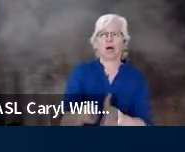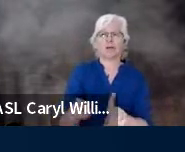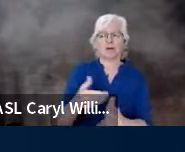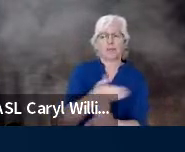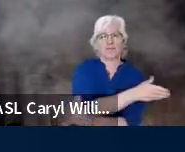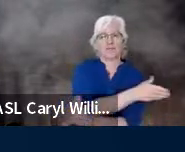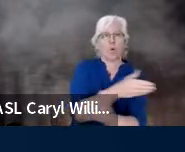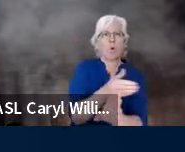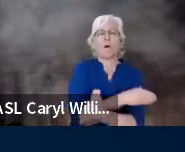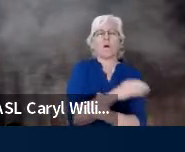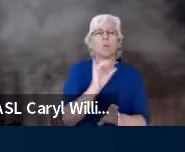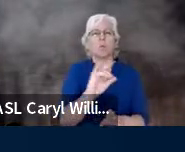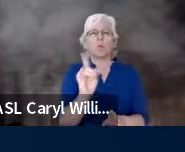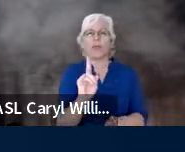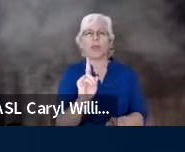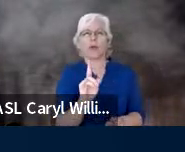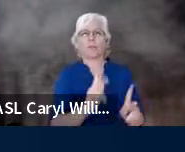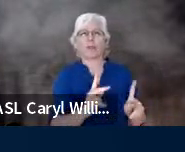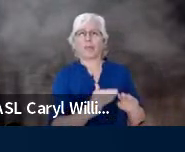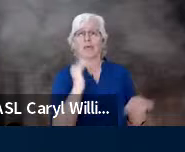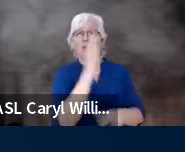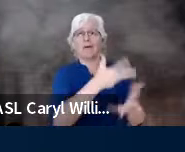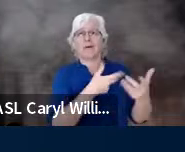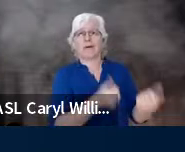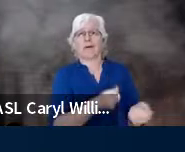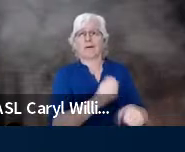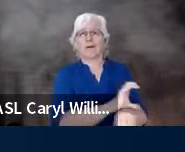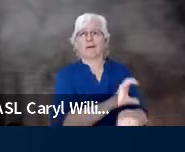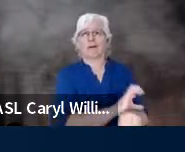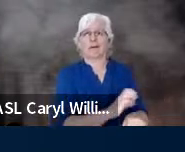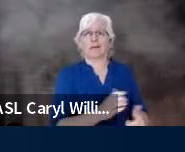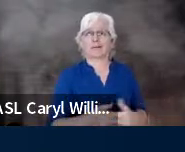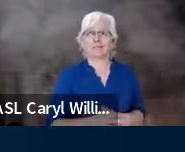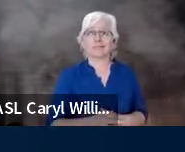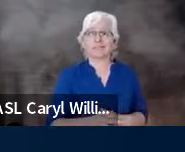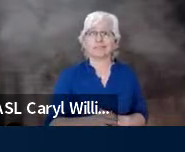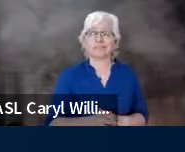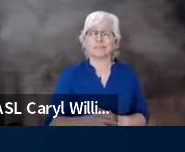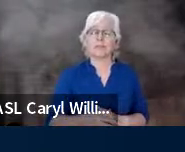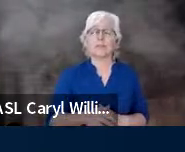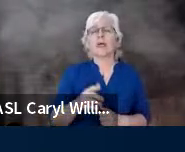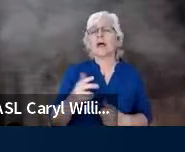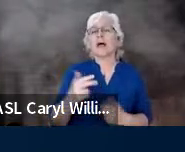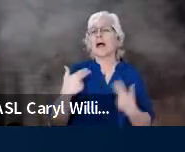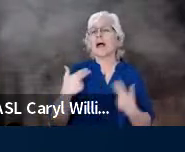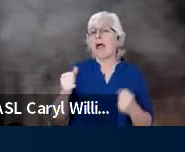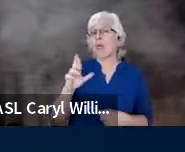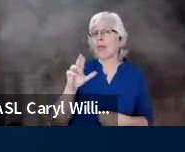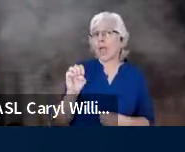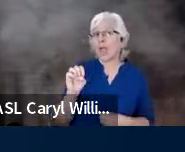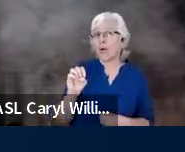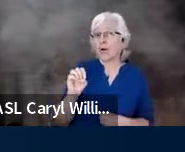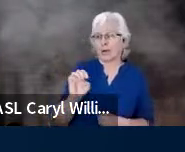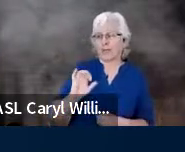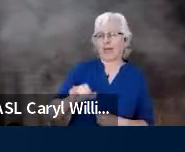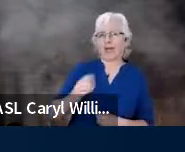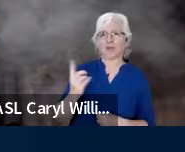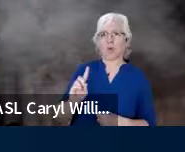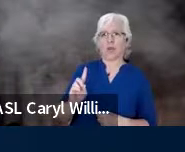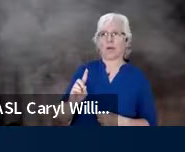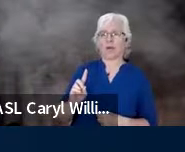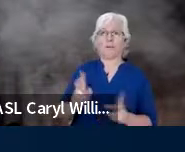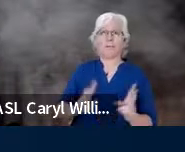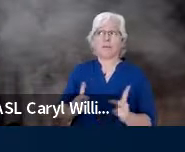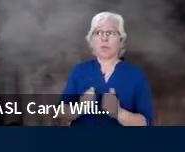automation bias. And so healthcare is one of those areas where people with disabilities have the potential to be